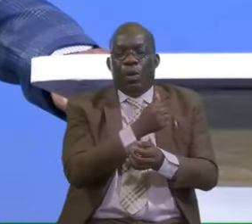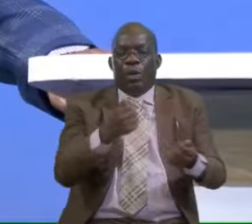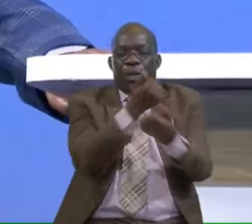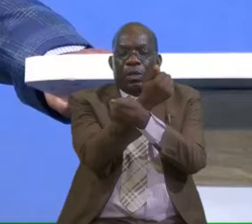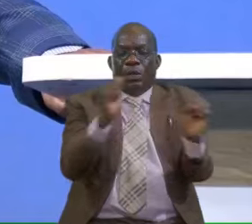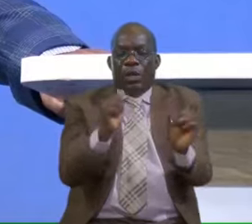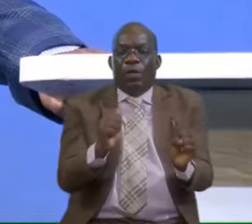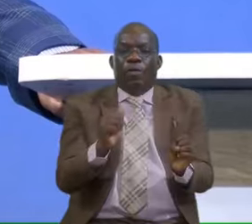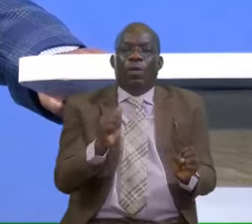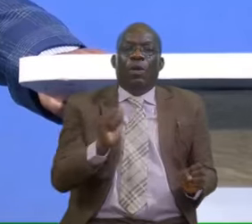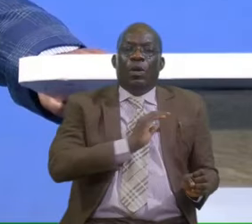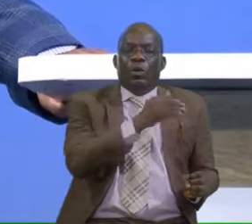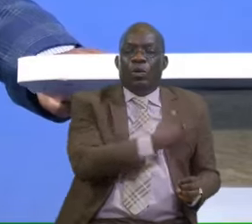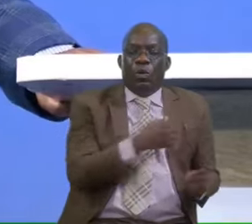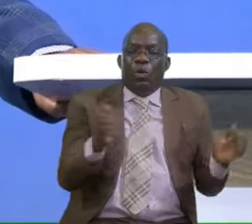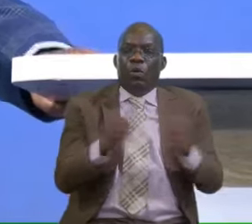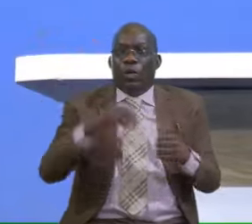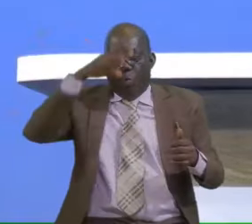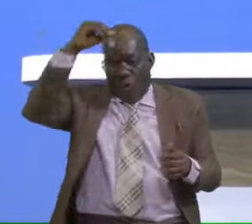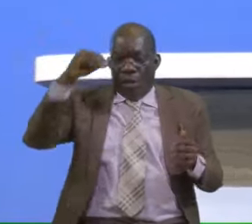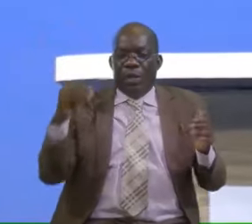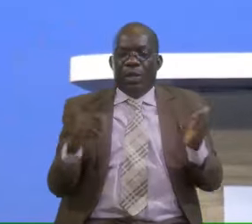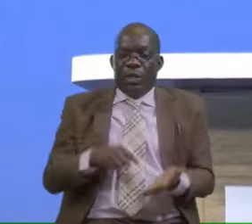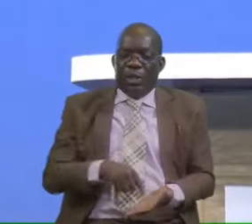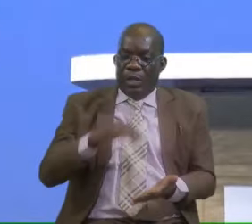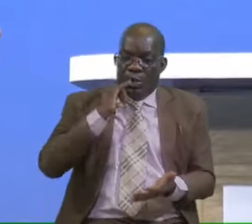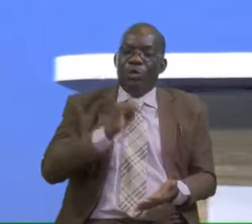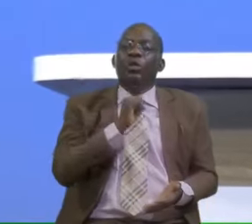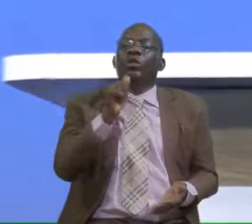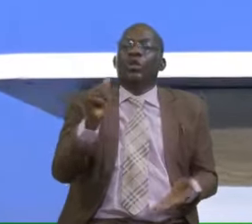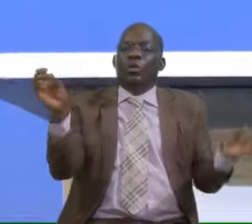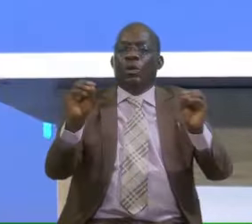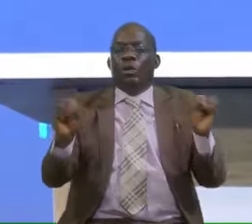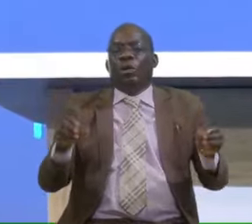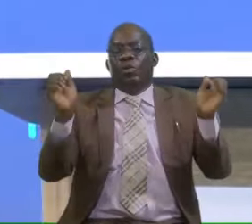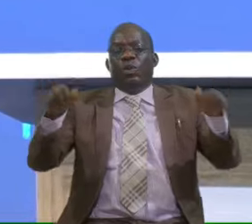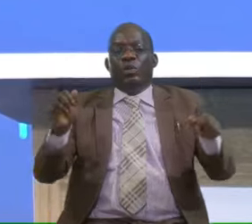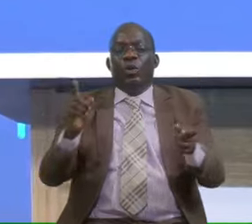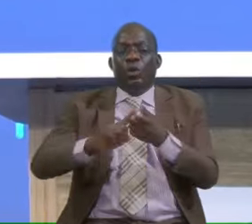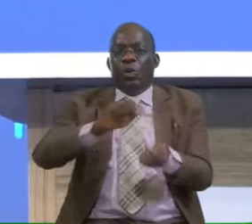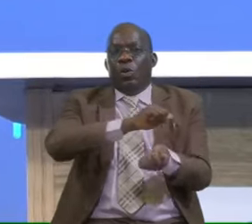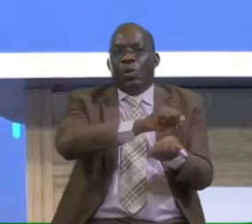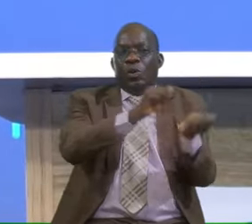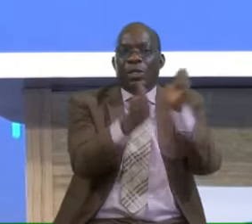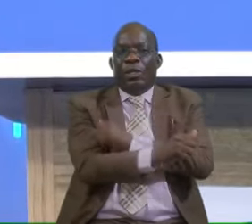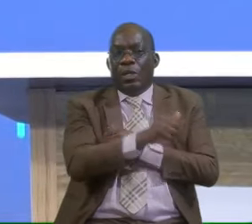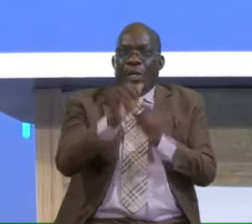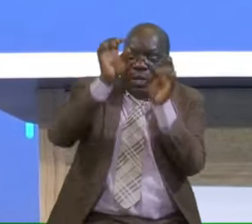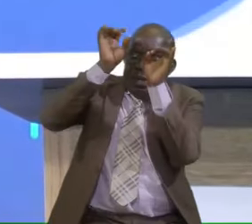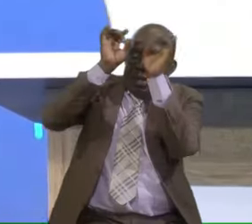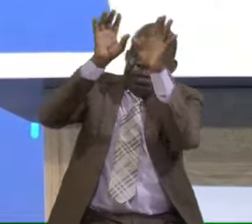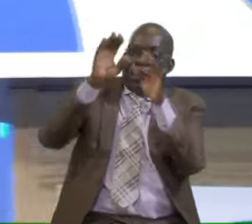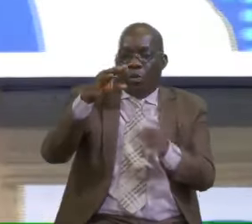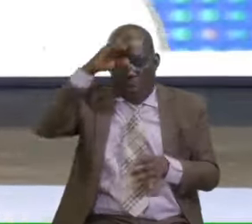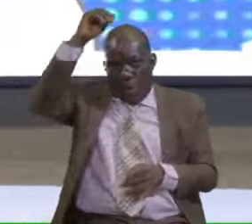this is impossible. And to change that terrible man, that terrible